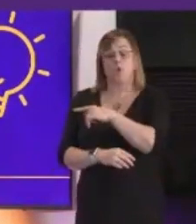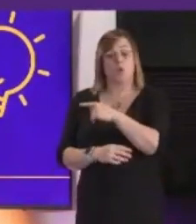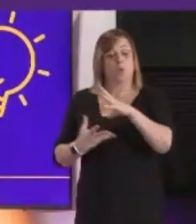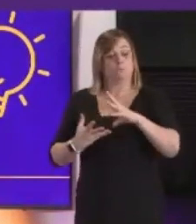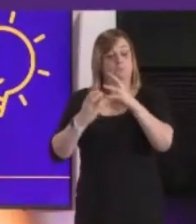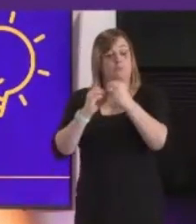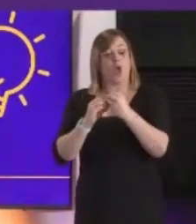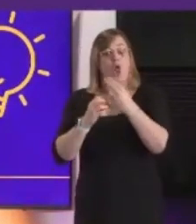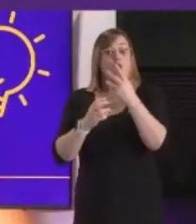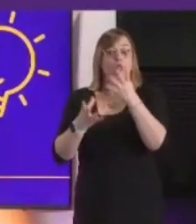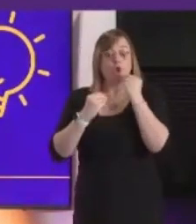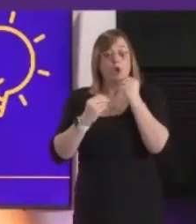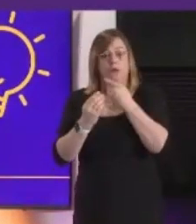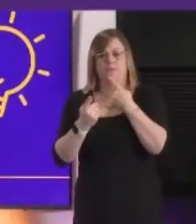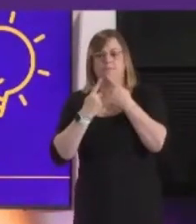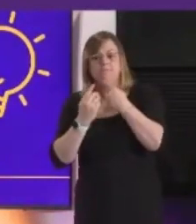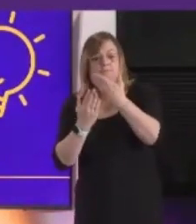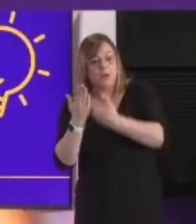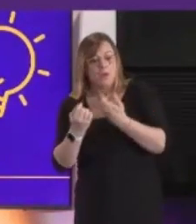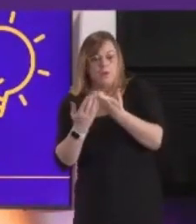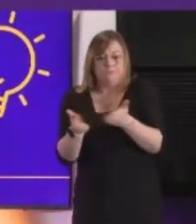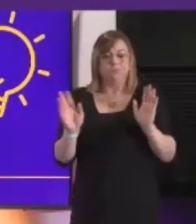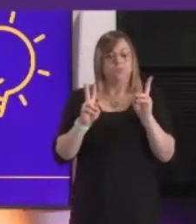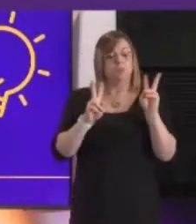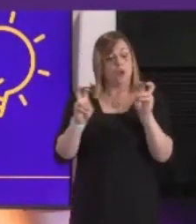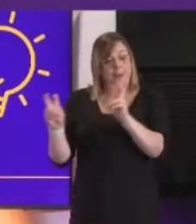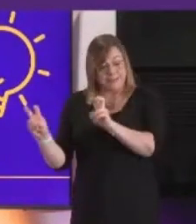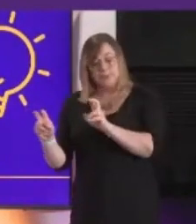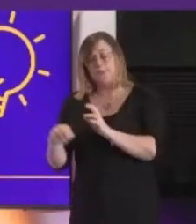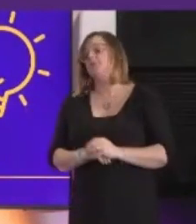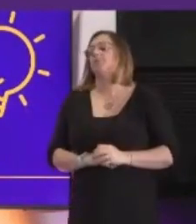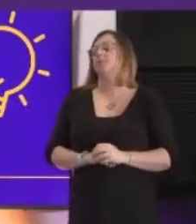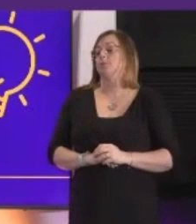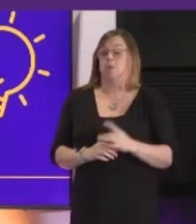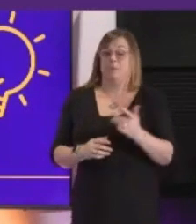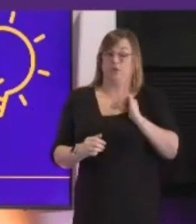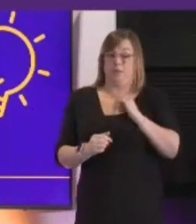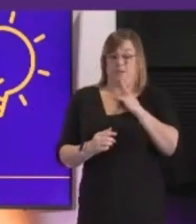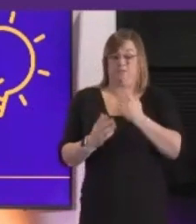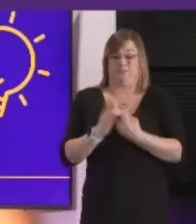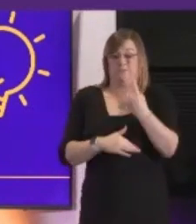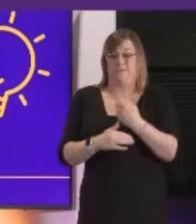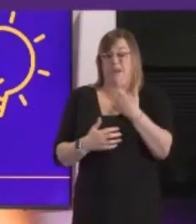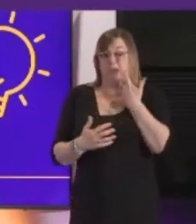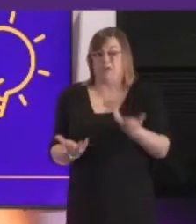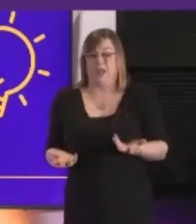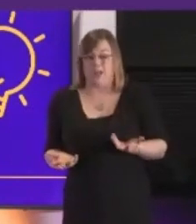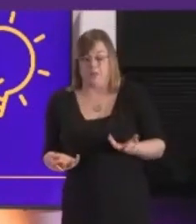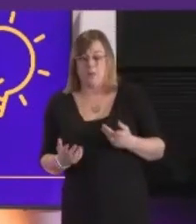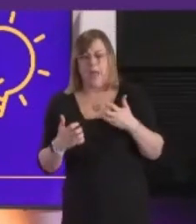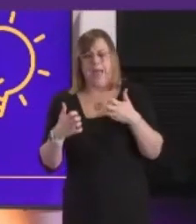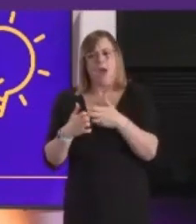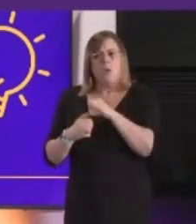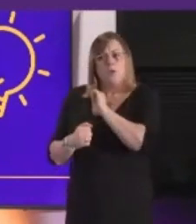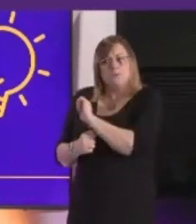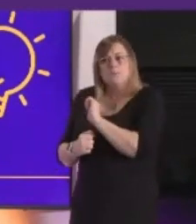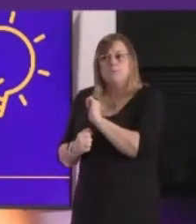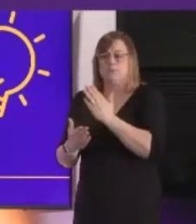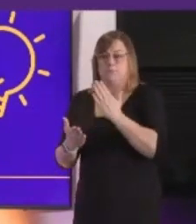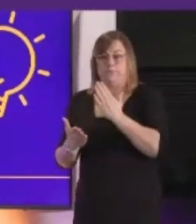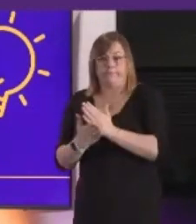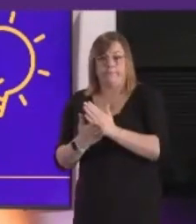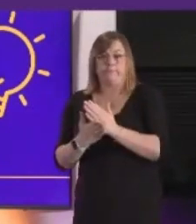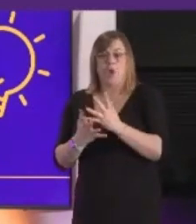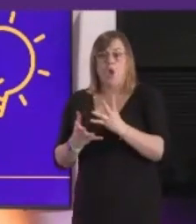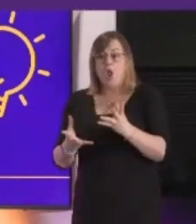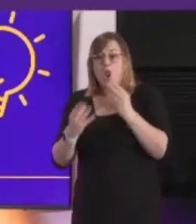across a range of topics. So I'm guessing this is something that pops up in everything you do in some way. That how does this play out when you're actually implementing